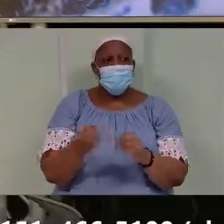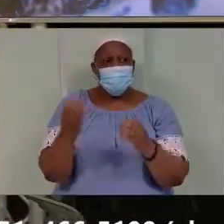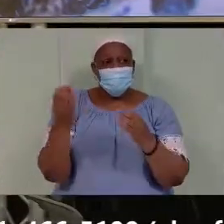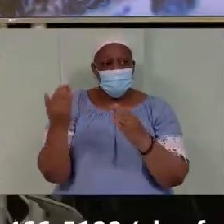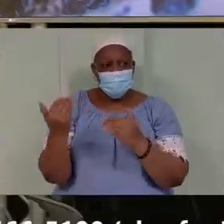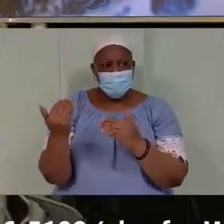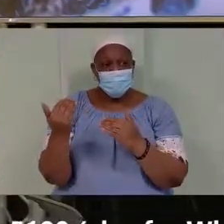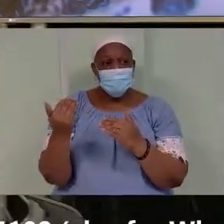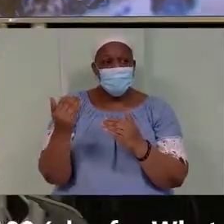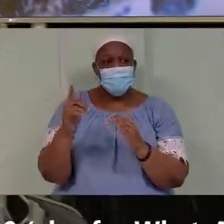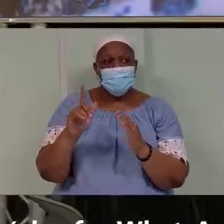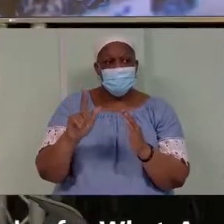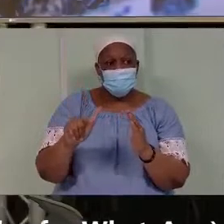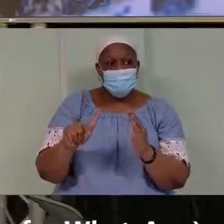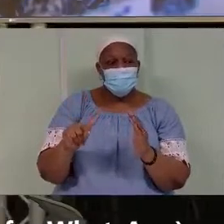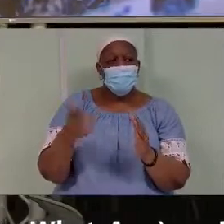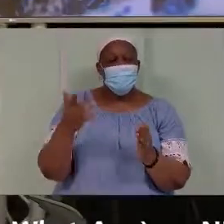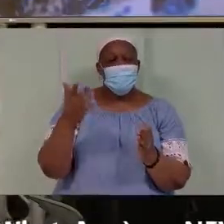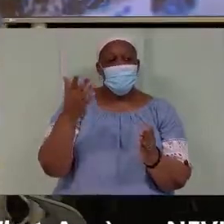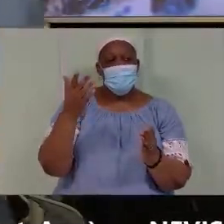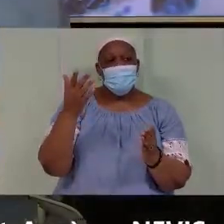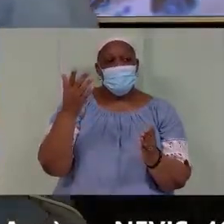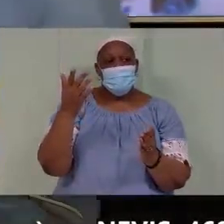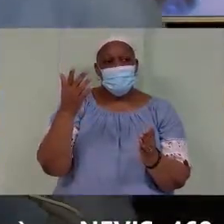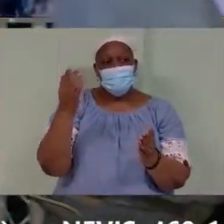his presentation.